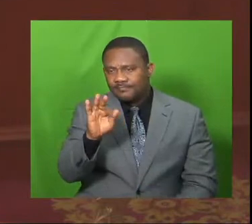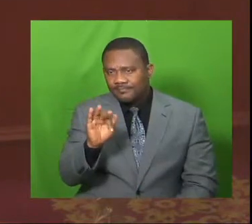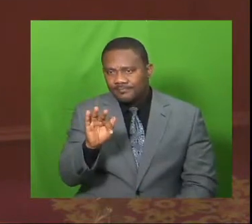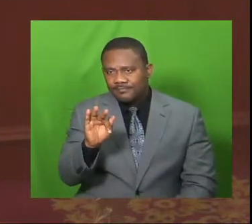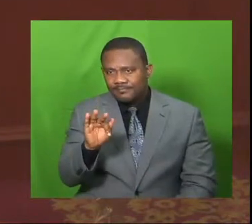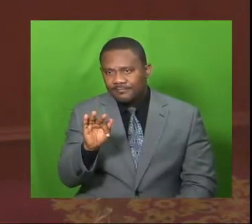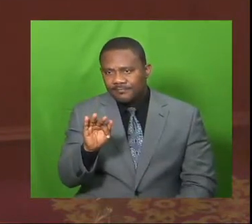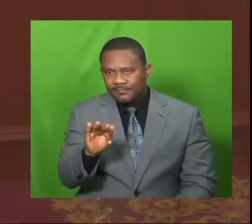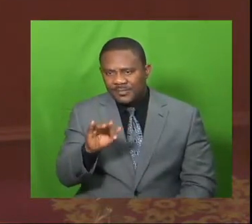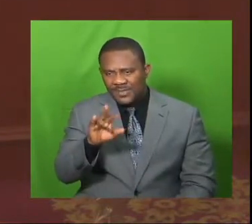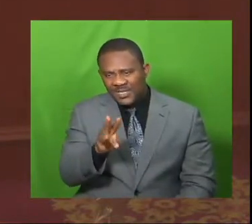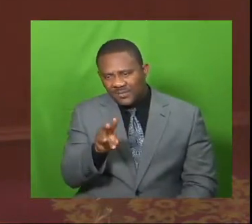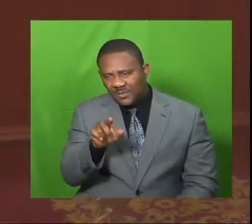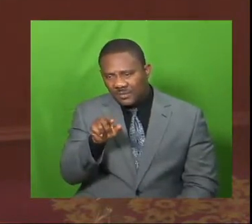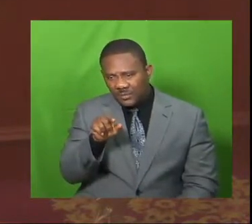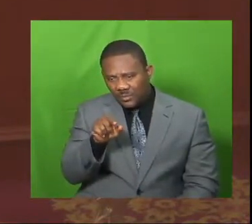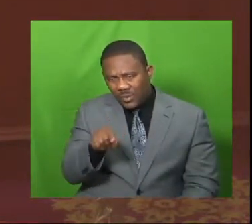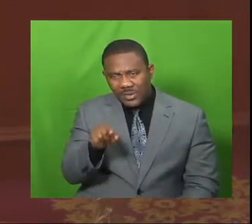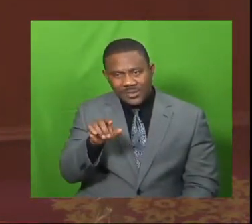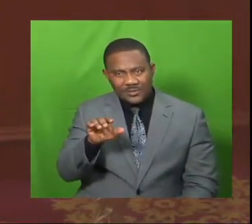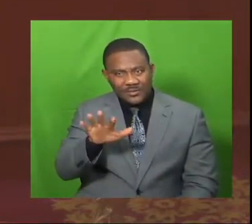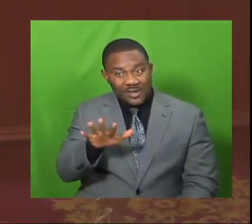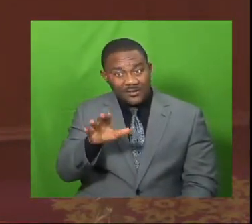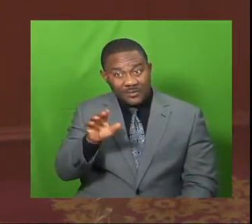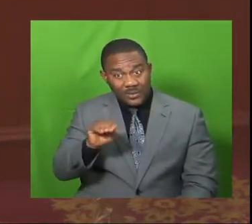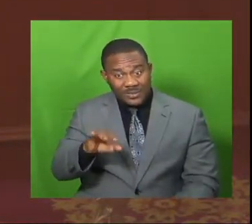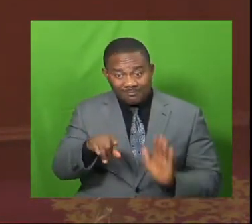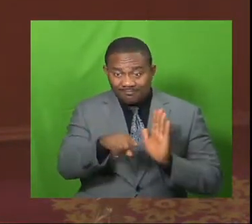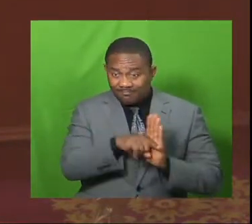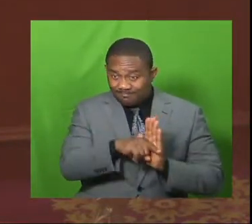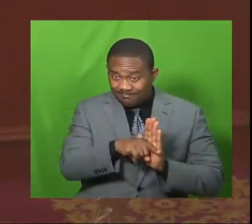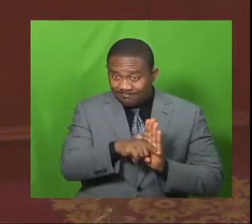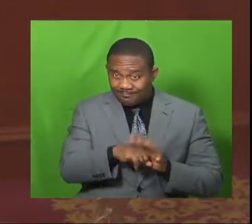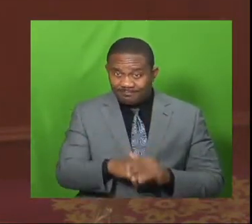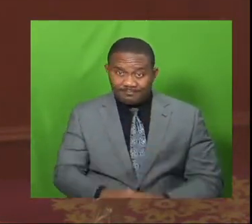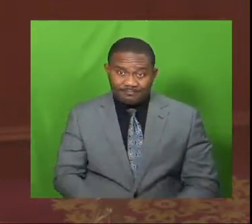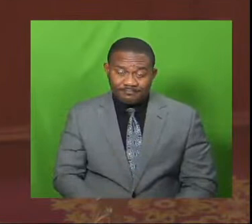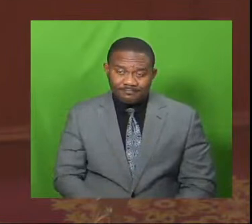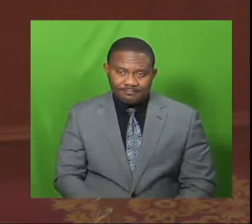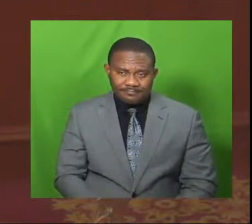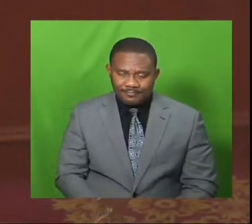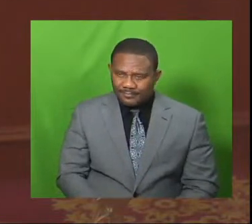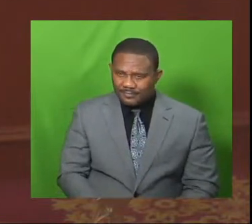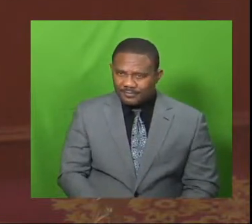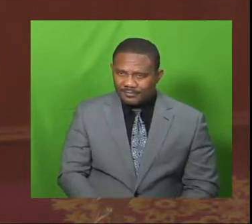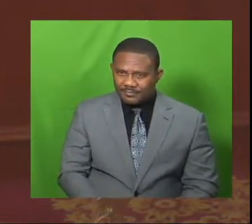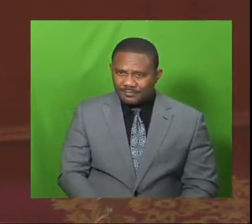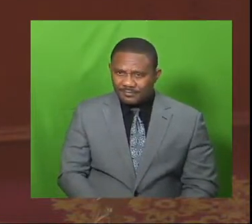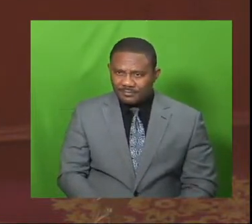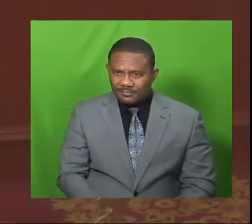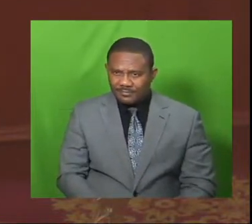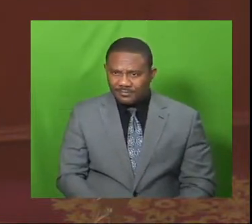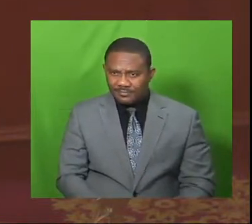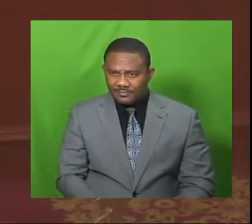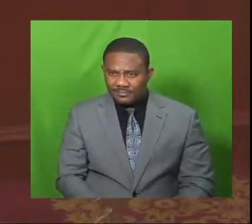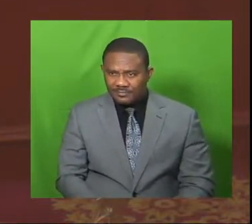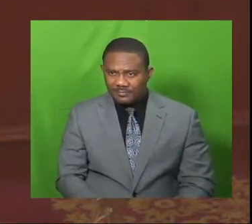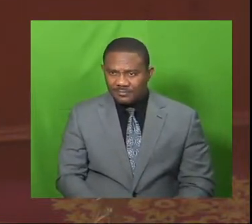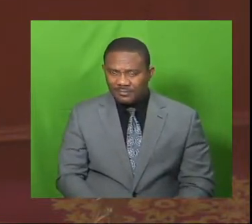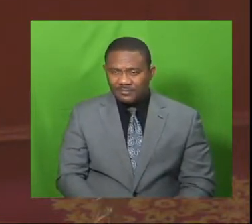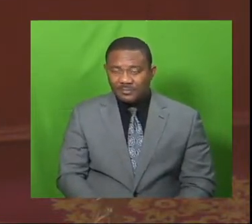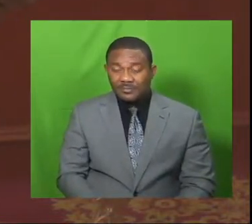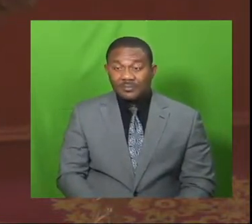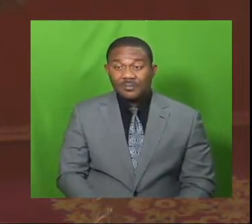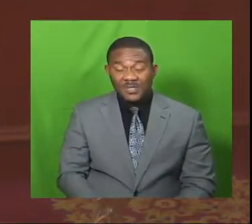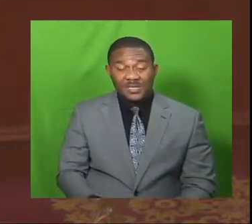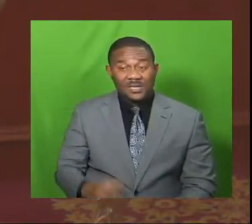they did 7.5% deficit. They said in 2019, their primary balance, they had borrowed in excess of 4.7%